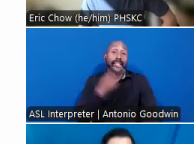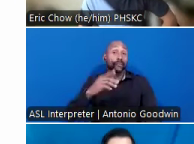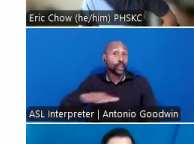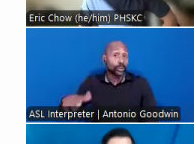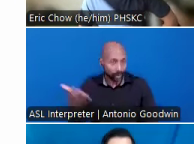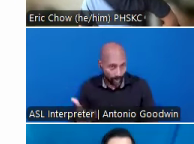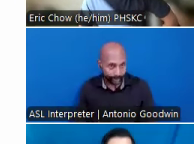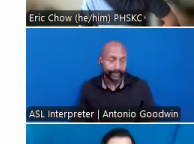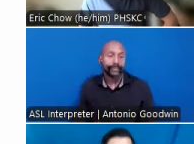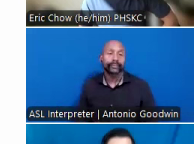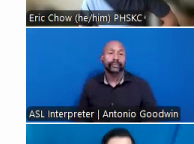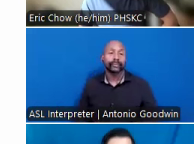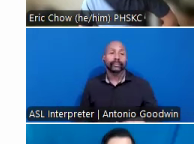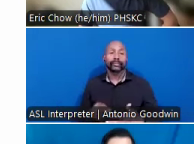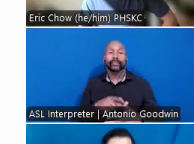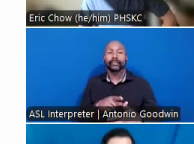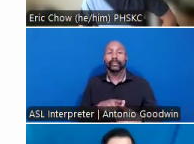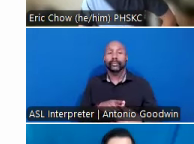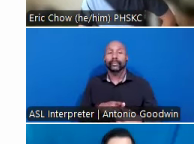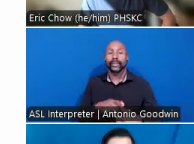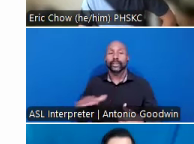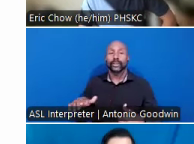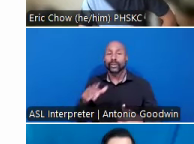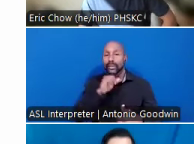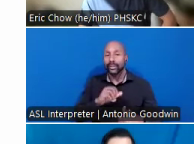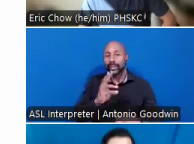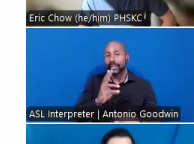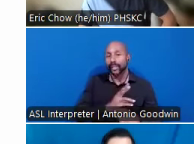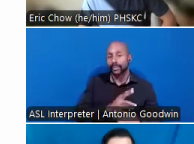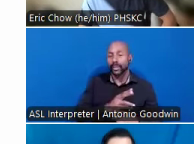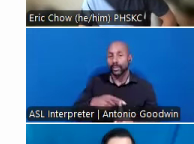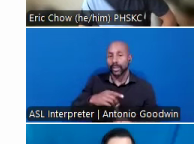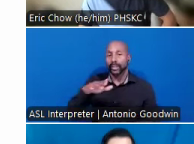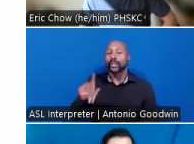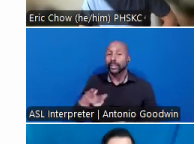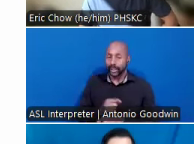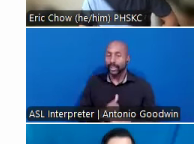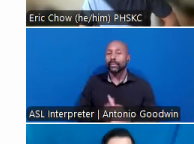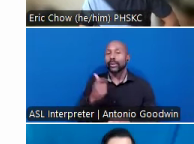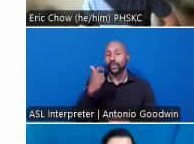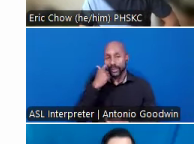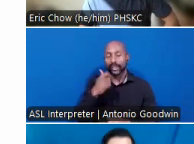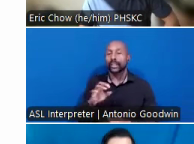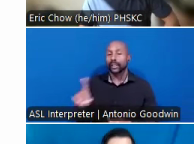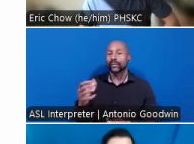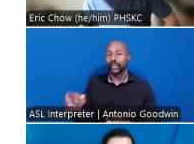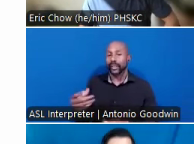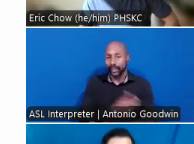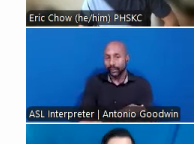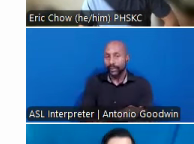the updated COVID-19 vaccine, even if they've had prior vaccines or boosters, as well as the annual flu